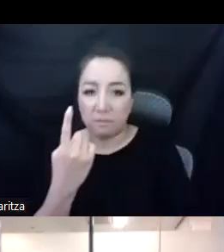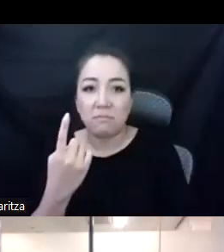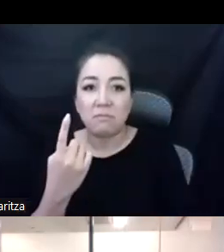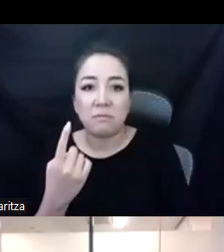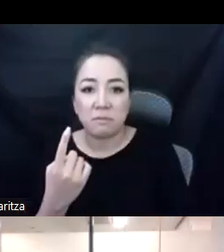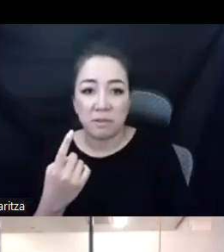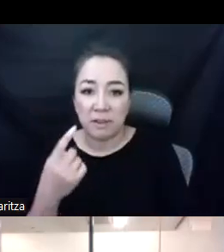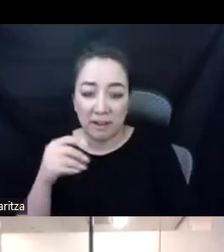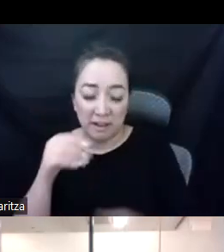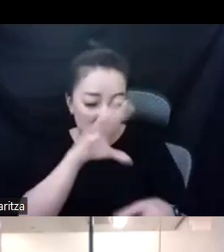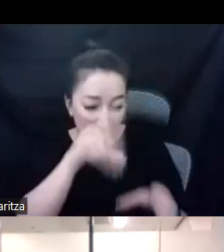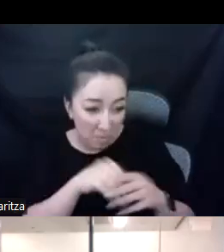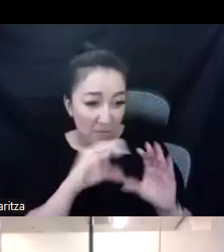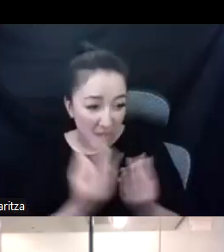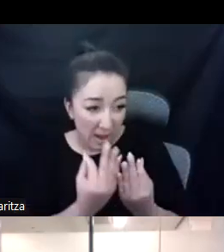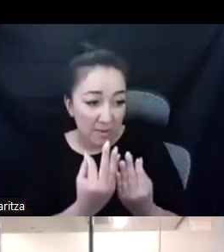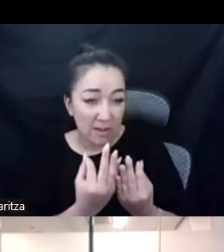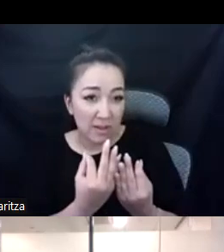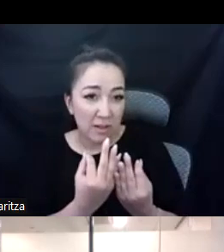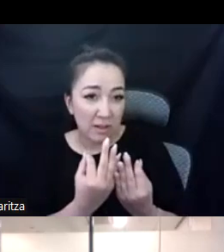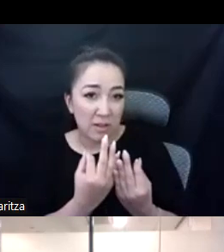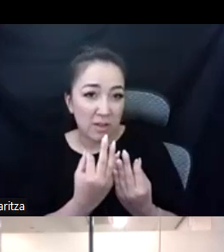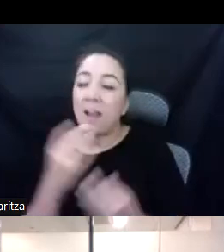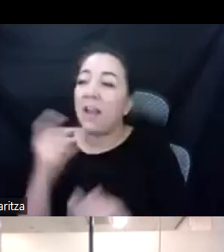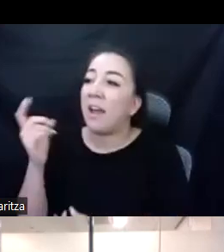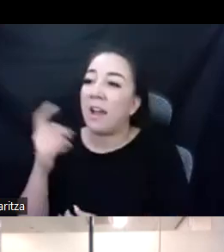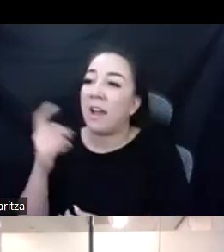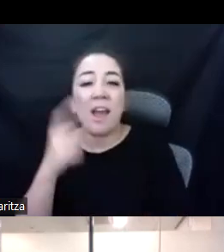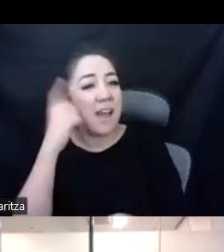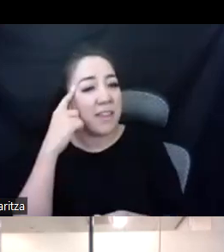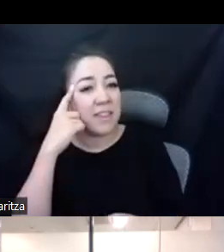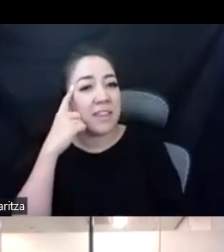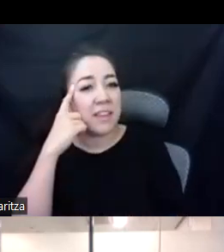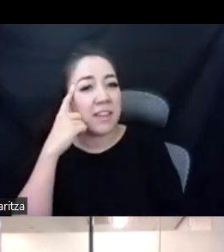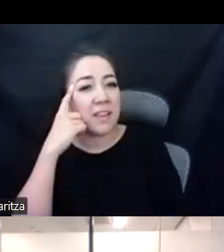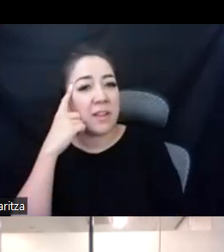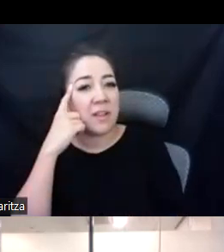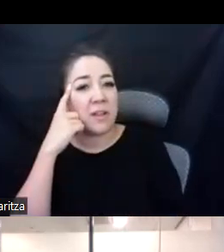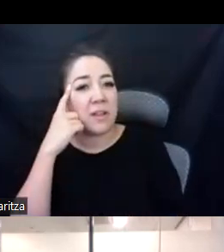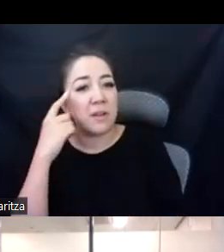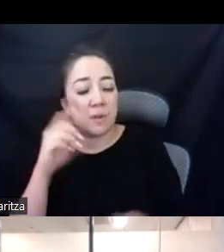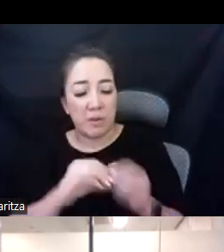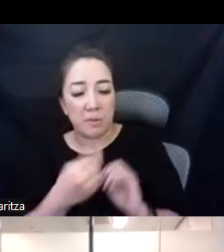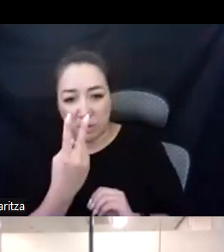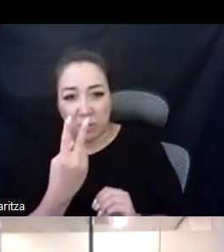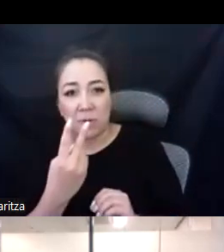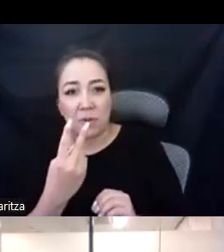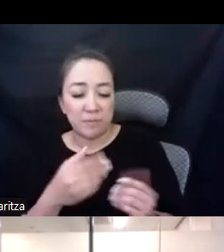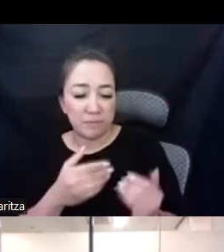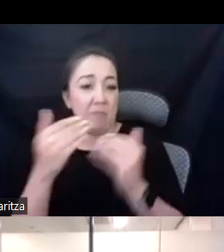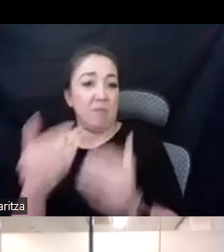the incorporate family. So I think where we've landed on number 2, if we're moving that forward, is